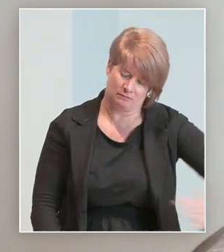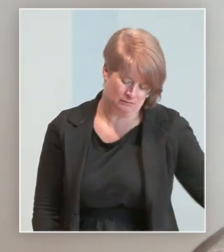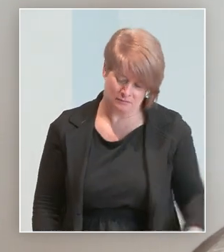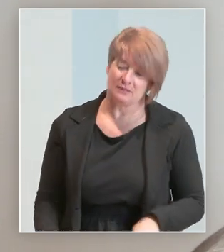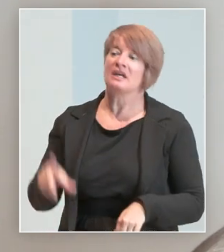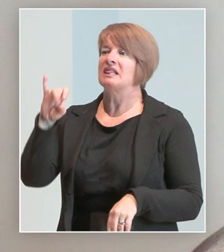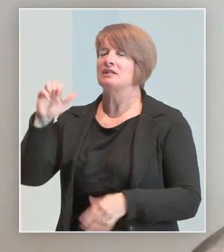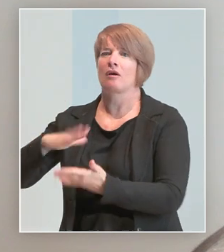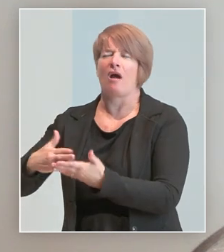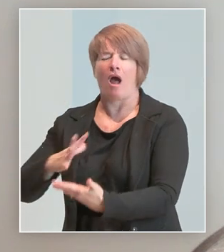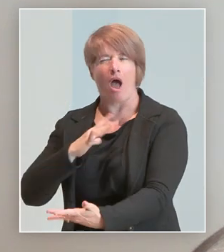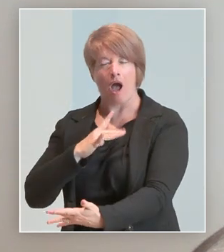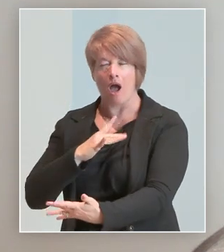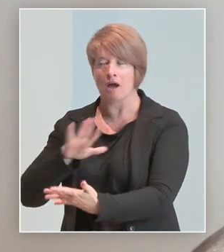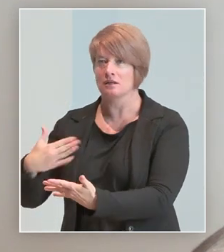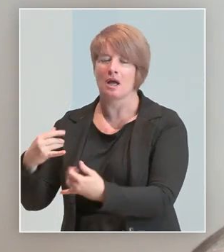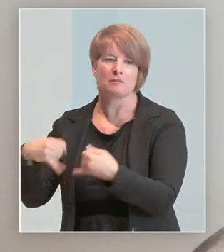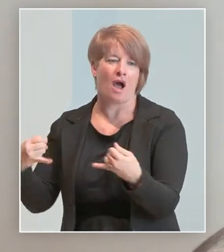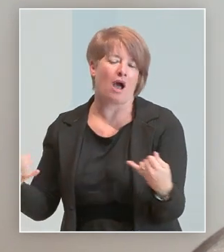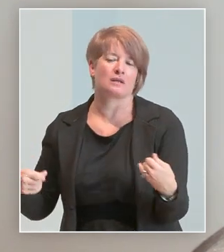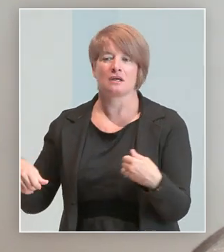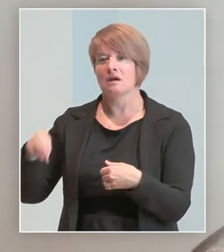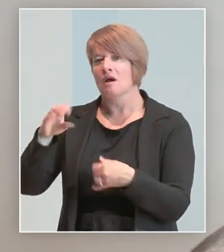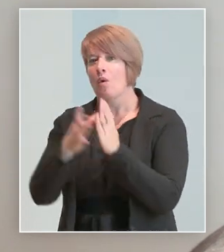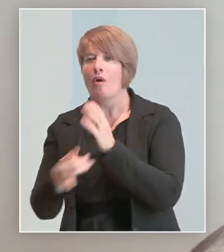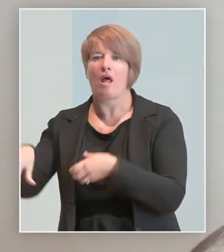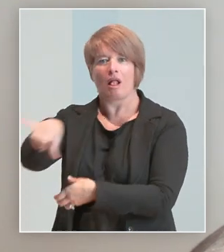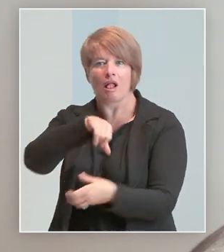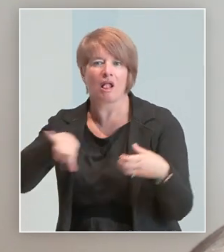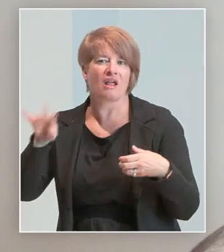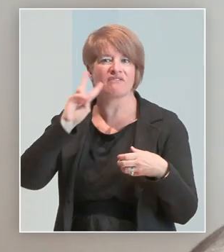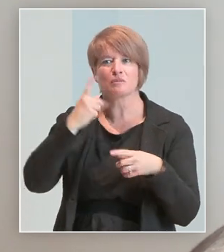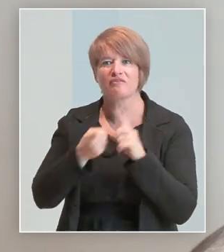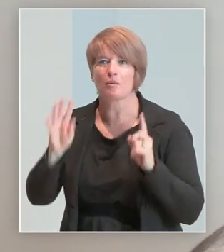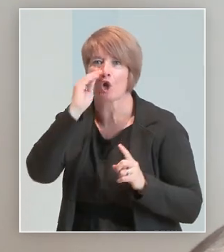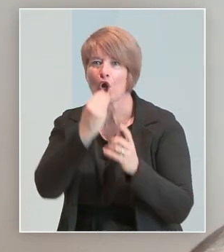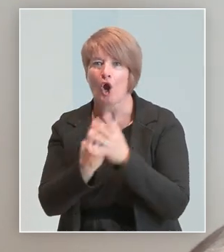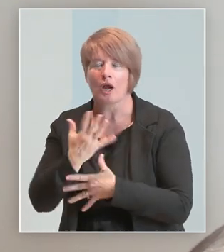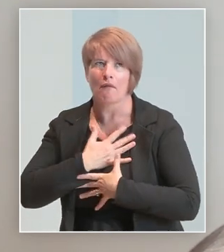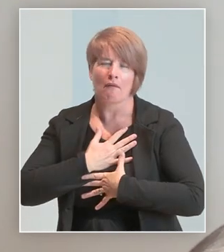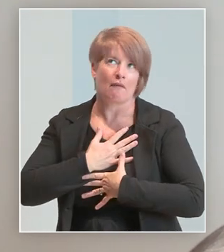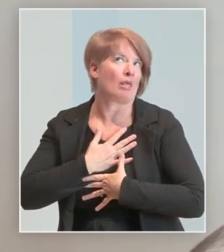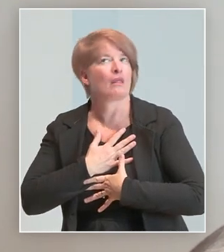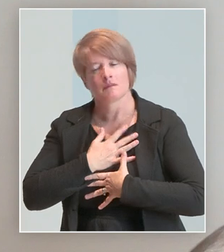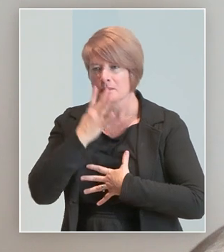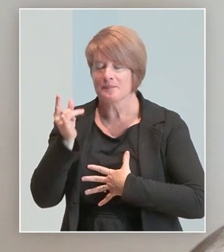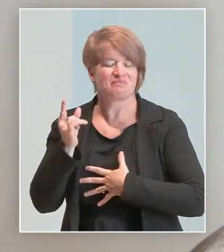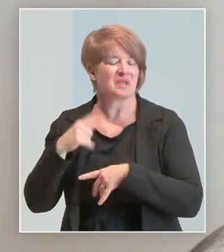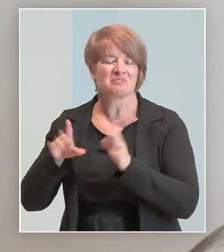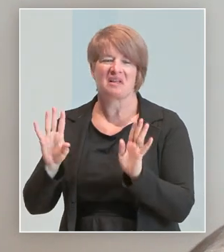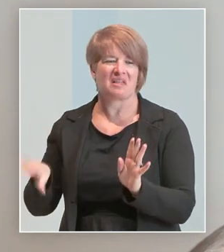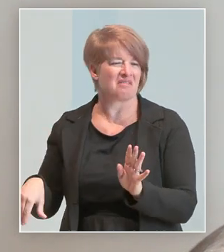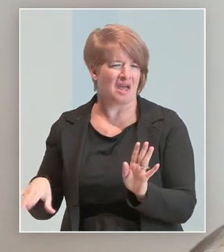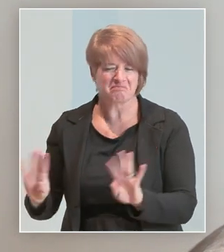Lisa's cooking was amazing, a pasta dish dressed with olive oil and fresh vegetables from her garden, that was an accompaniment to the